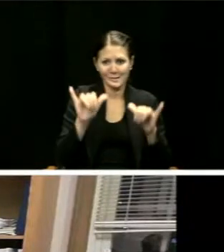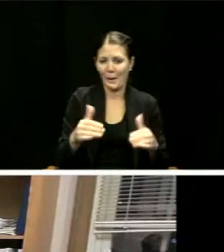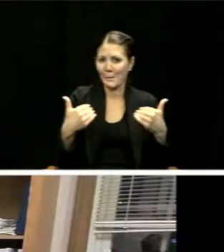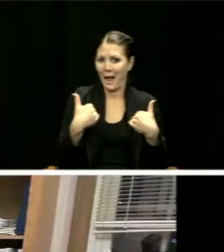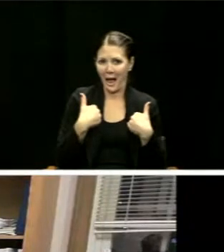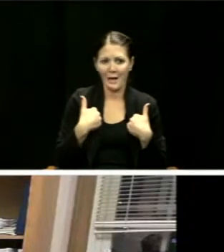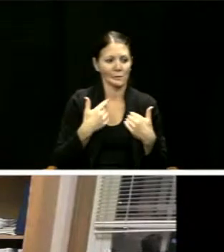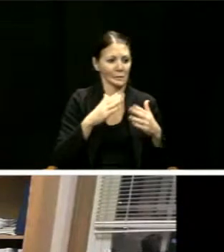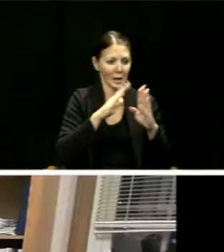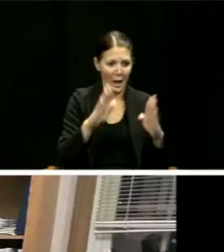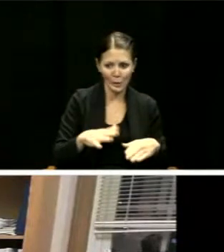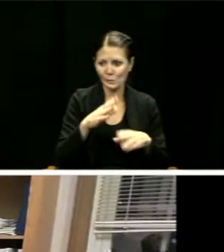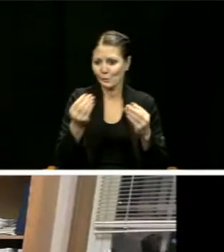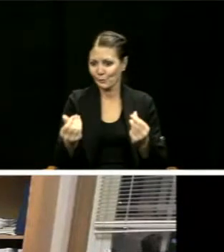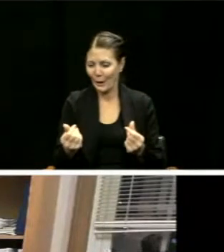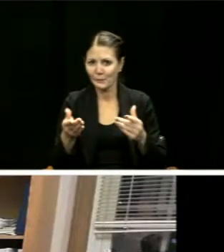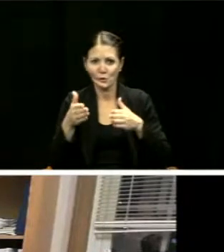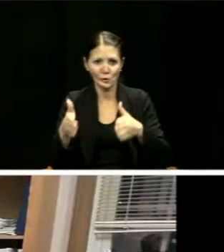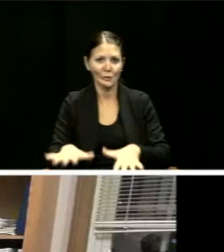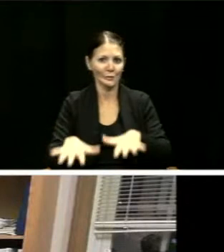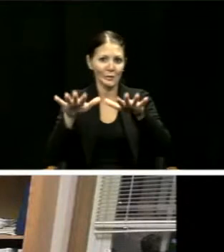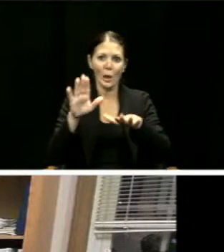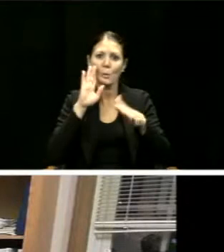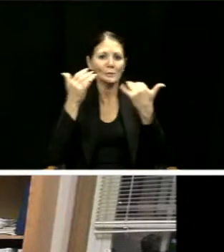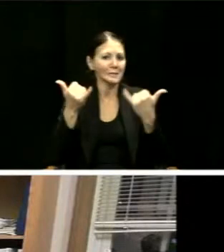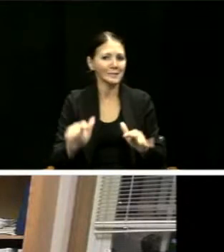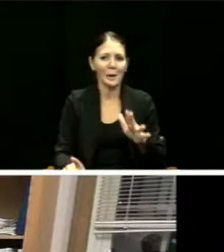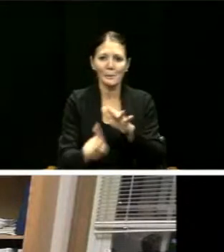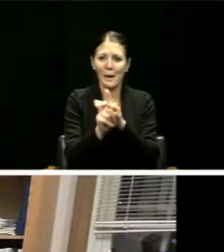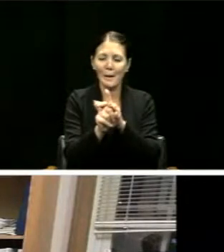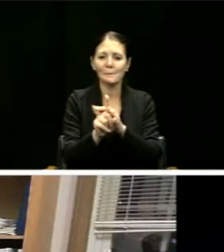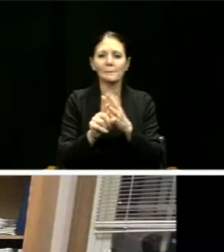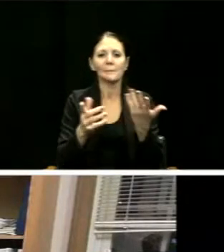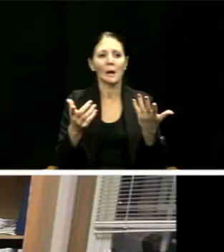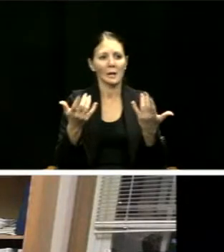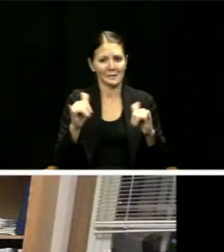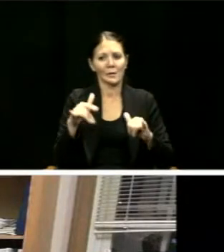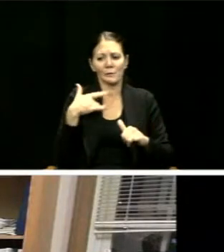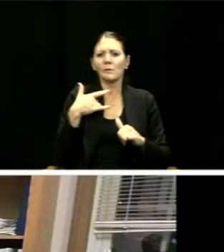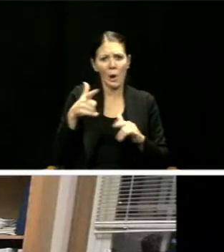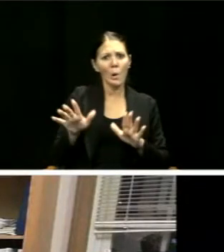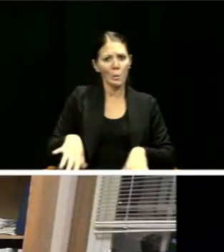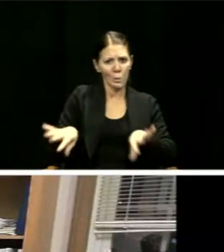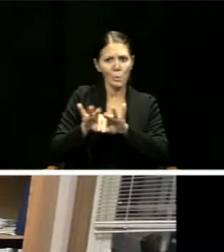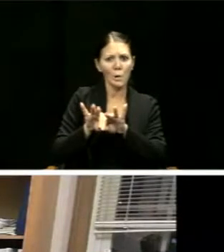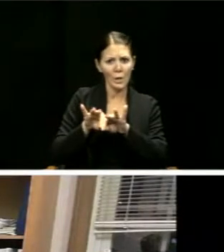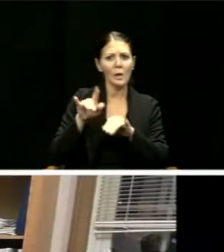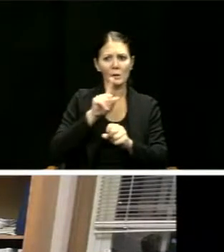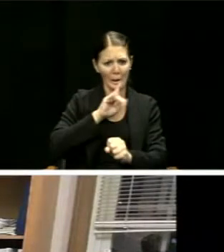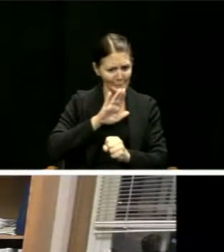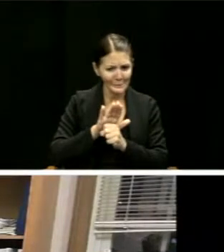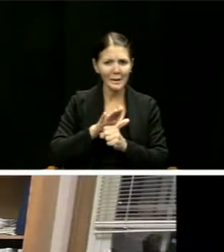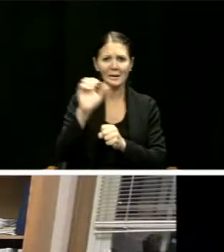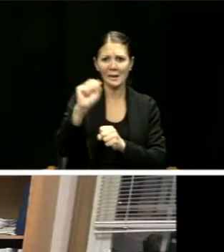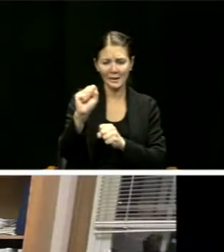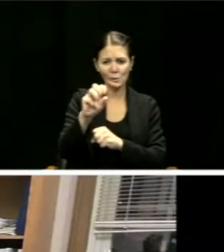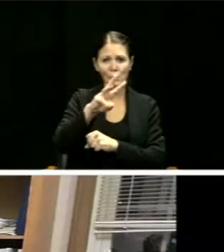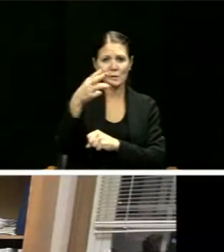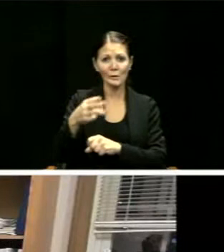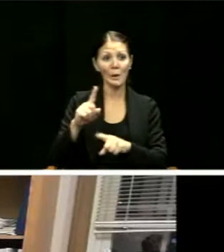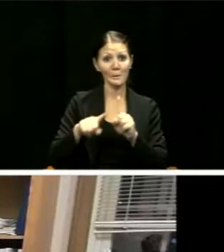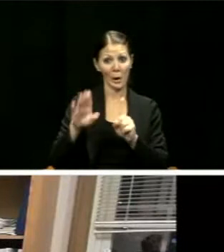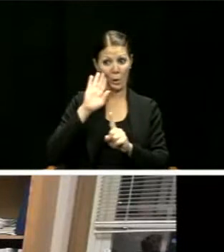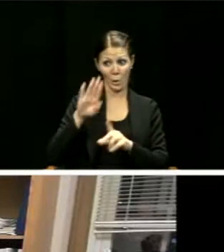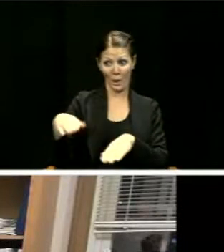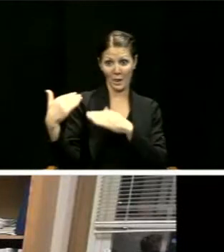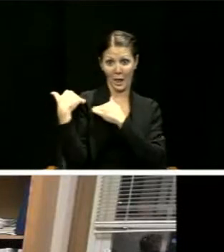even after the improvements. But this is still a worthwhile endeavor, and we are committed to it. But as far as liability, can the